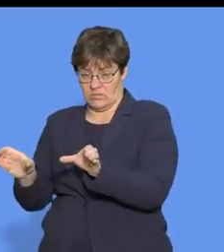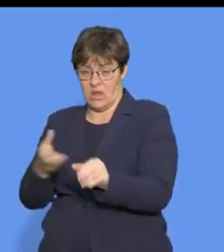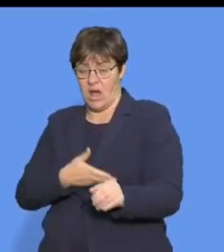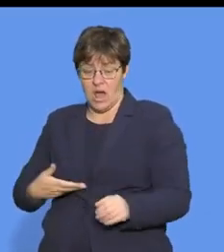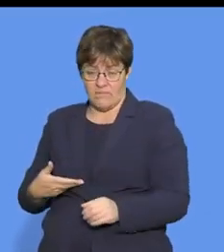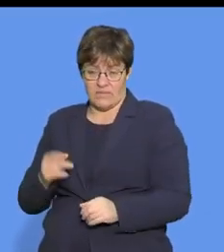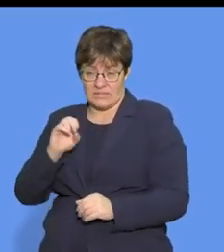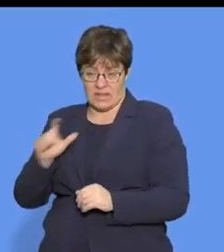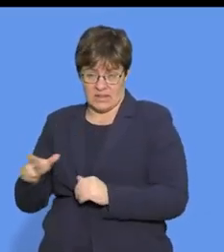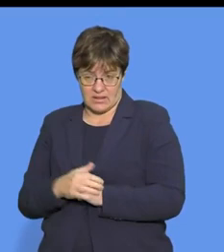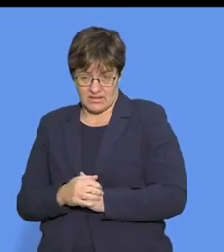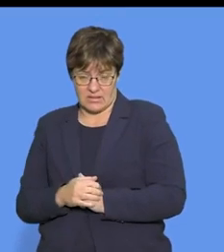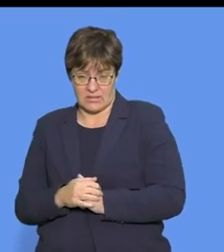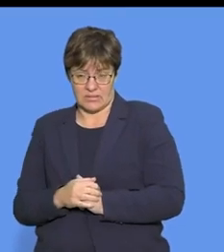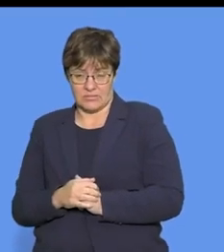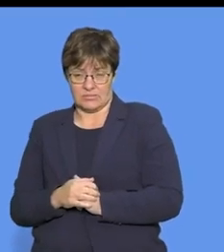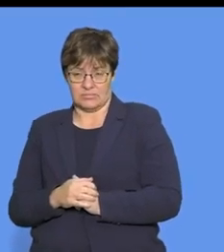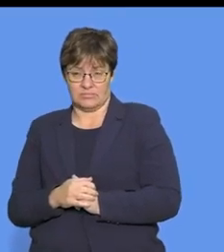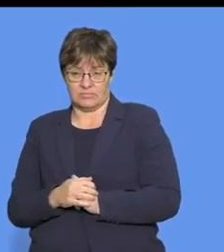two half cells.